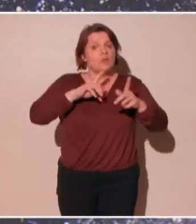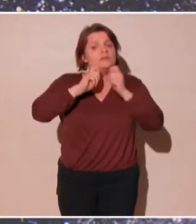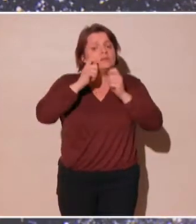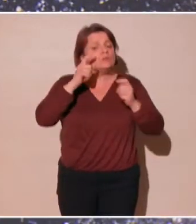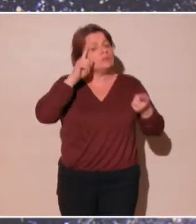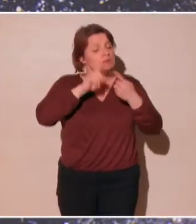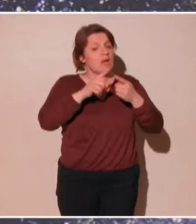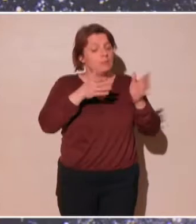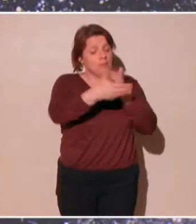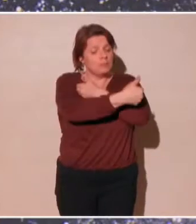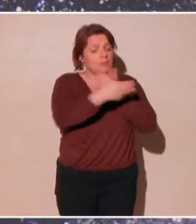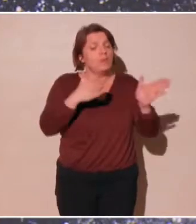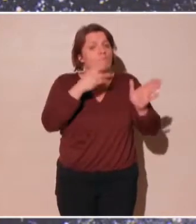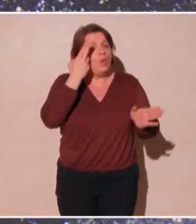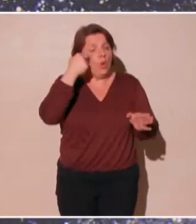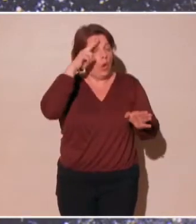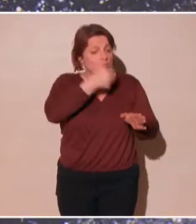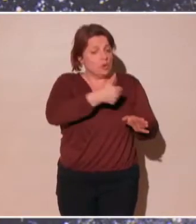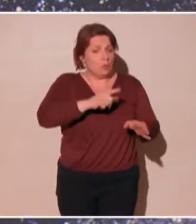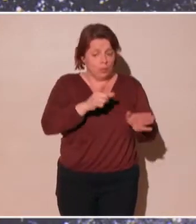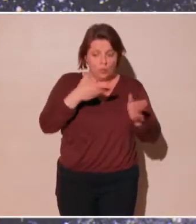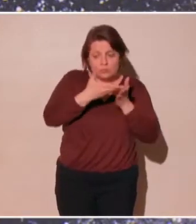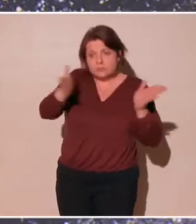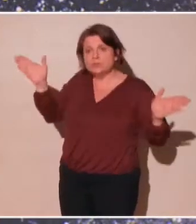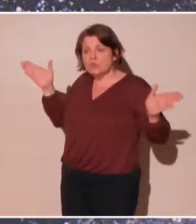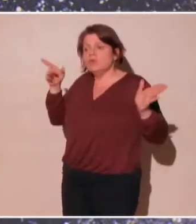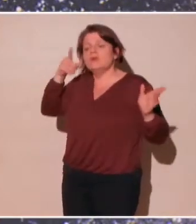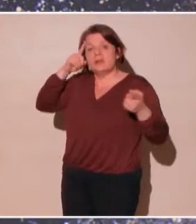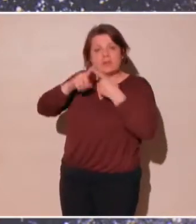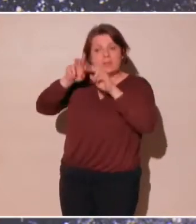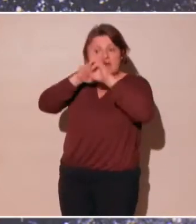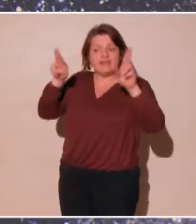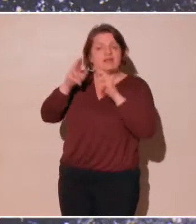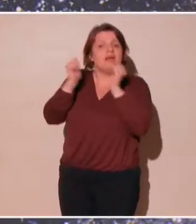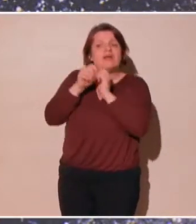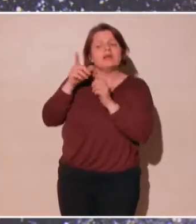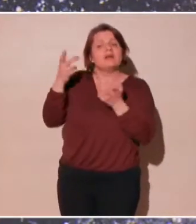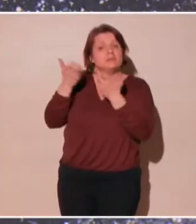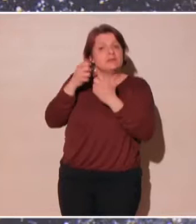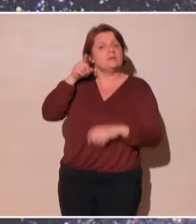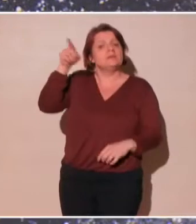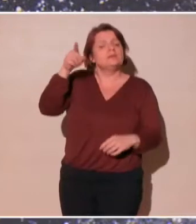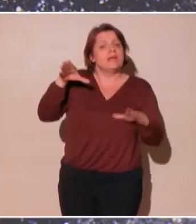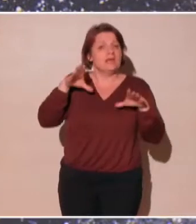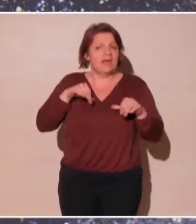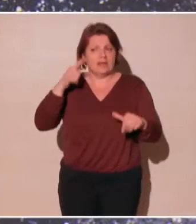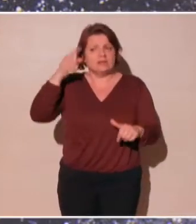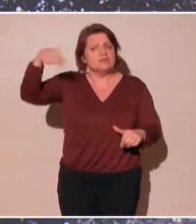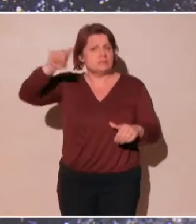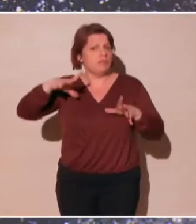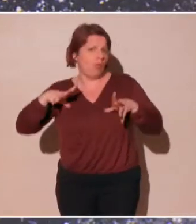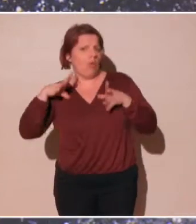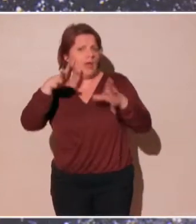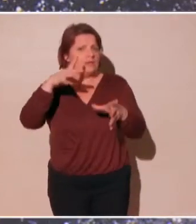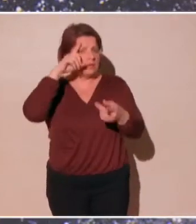also a topic that I'd like to discuss on an international platform, specifically with our Canadian